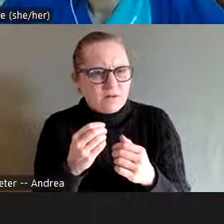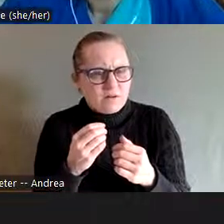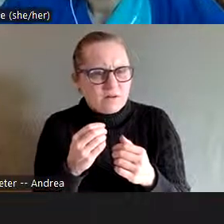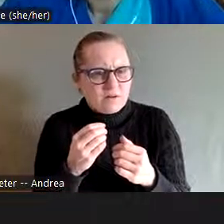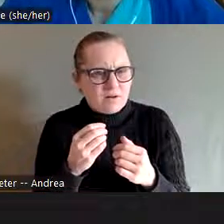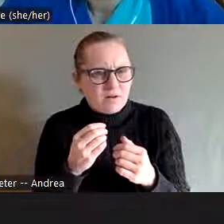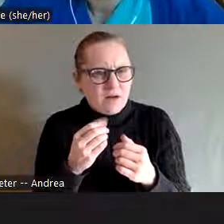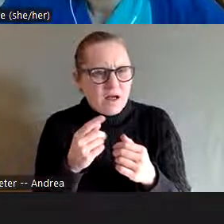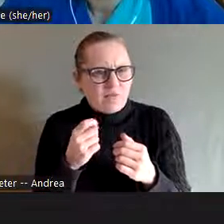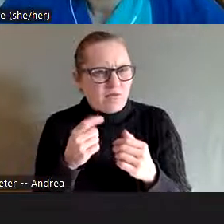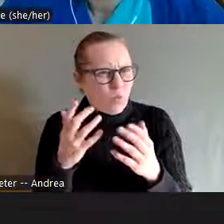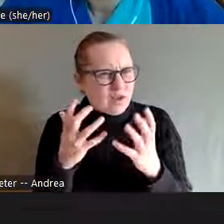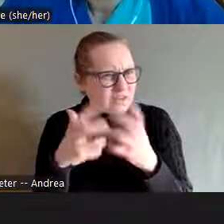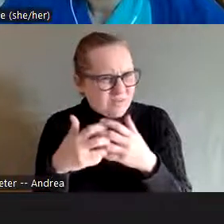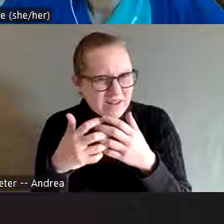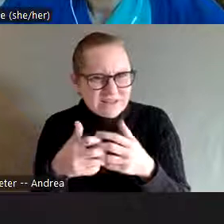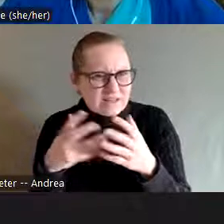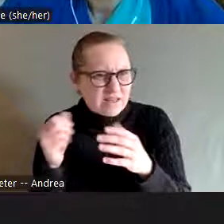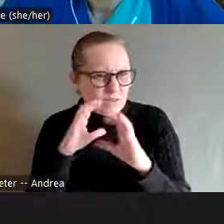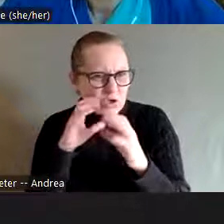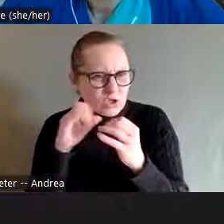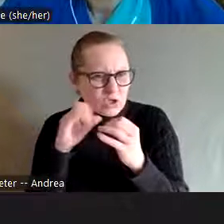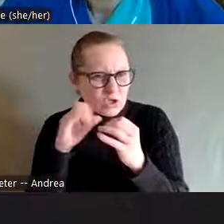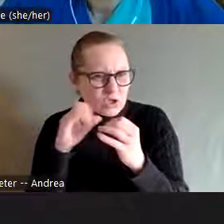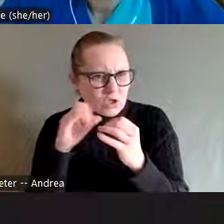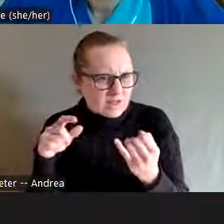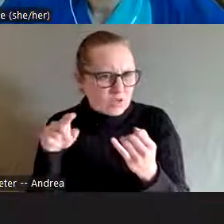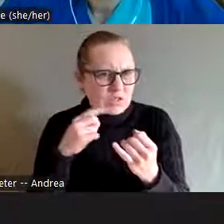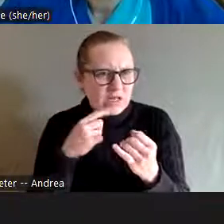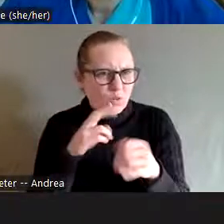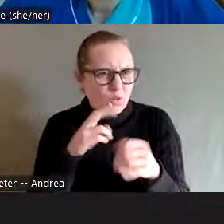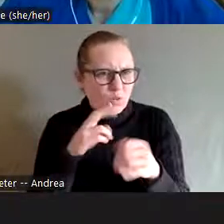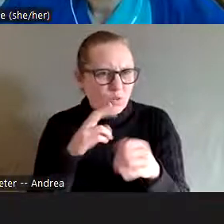what devices and what communication lines you say you use and don't use.